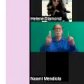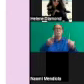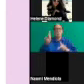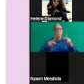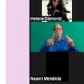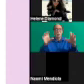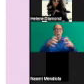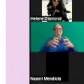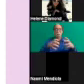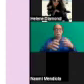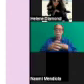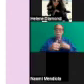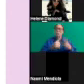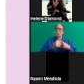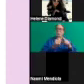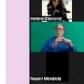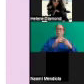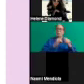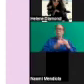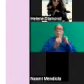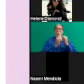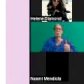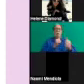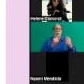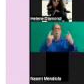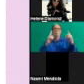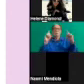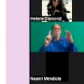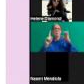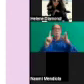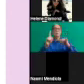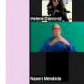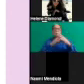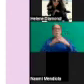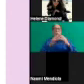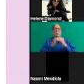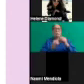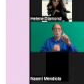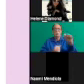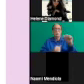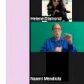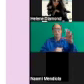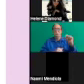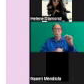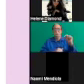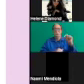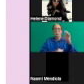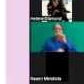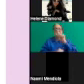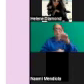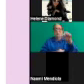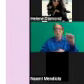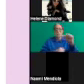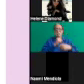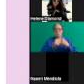passage of the Americans with Disabilities Act in 1990. Unfortunately, the reality with the ADA is